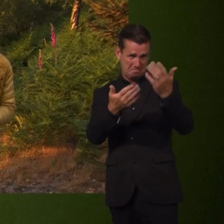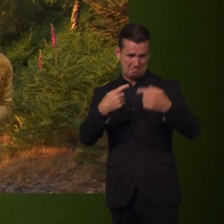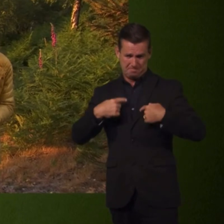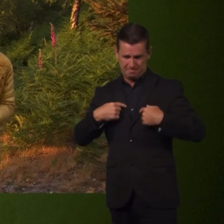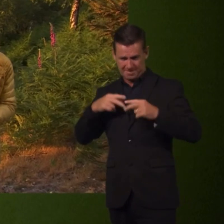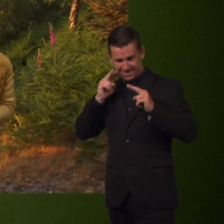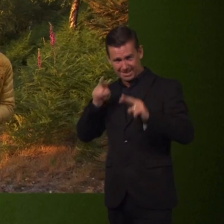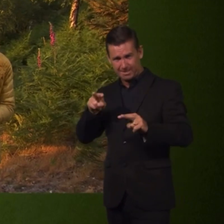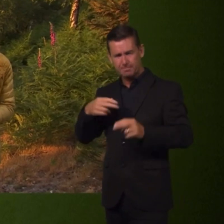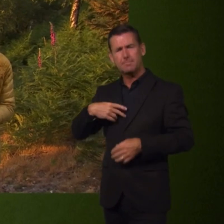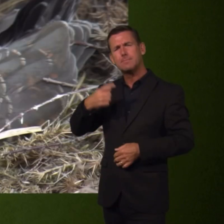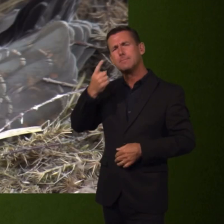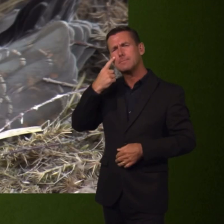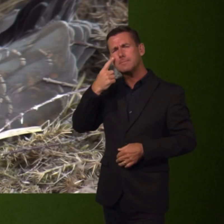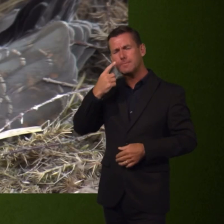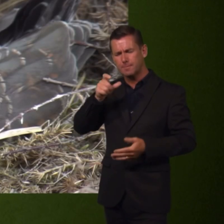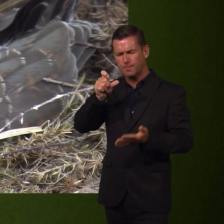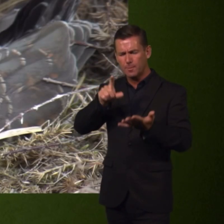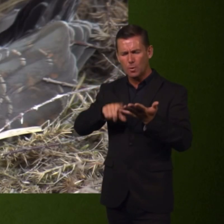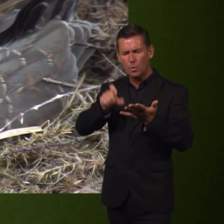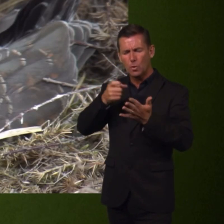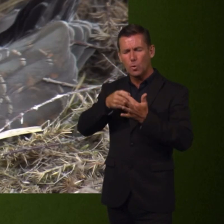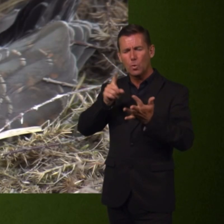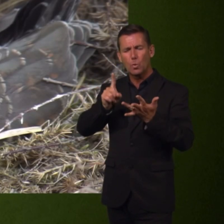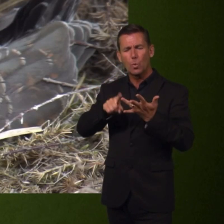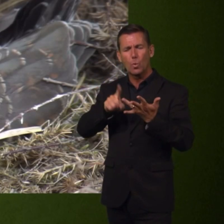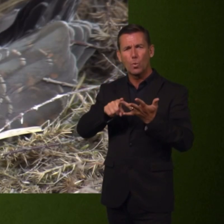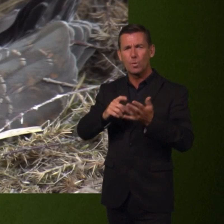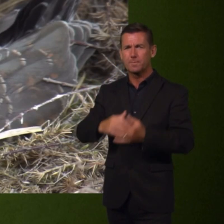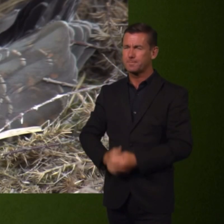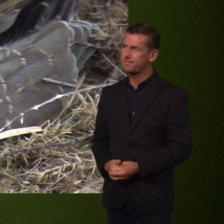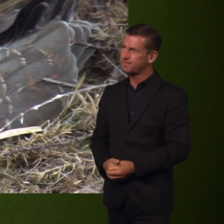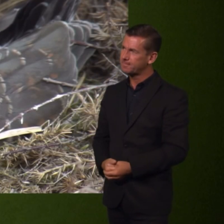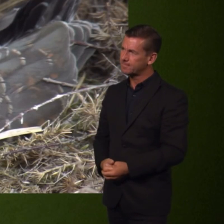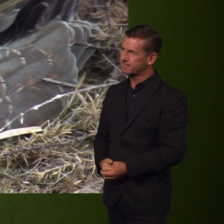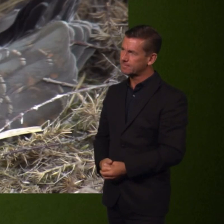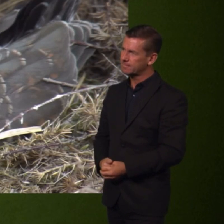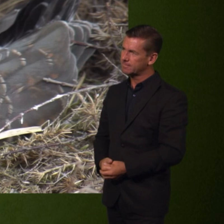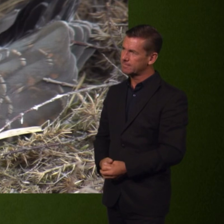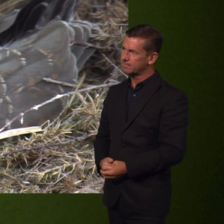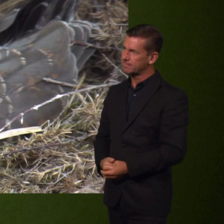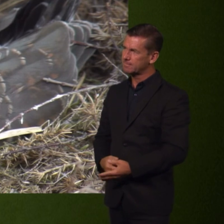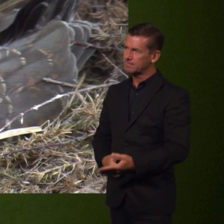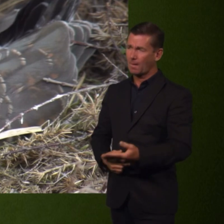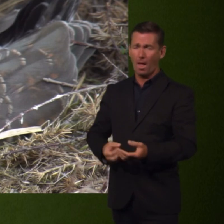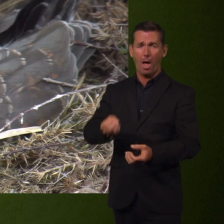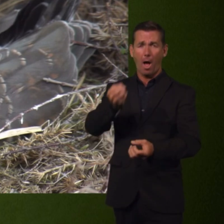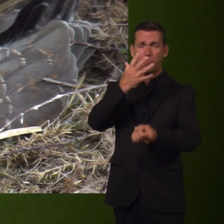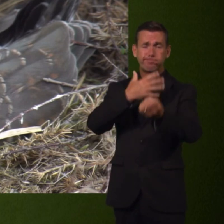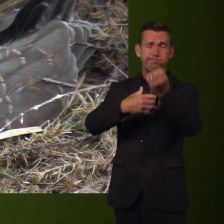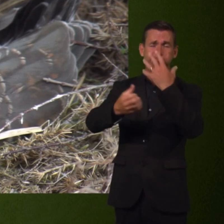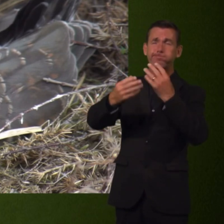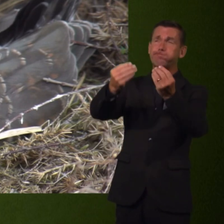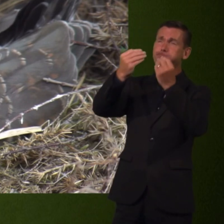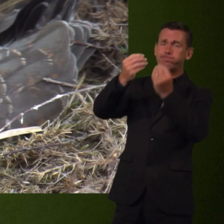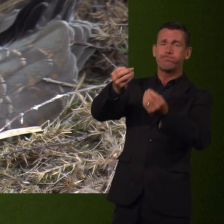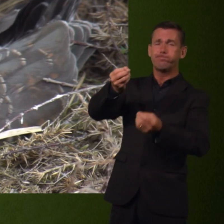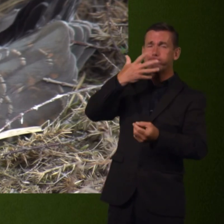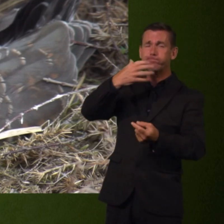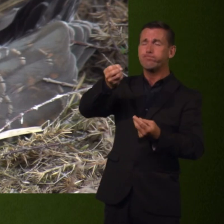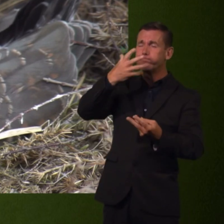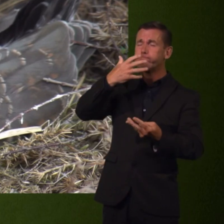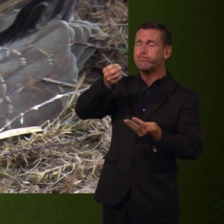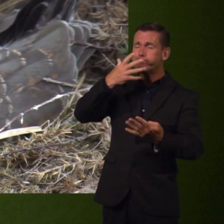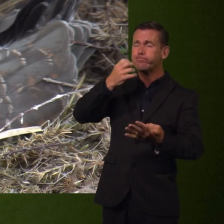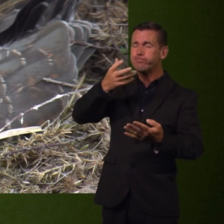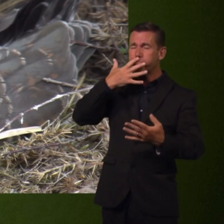at the cuckoo, because this cuckoo is just being fed and fed and fed, and it's getting bigger and bigger. And